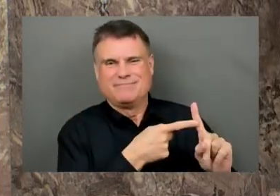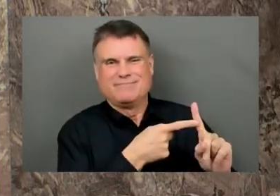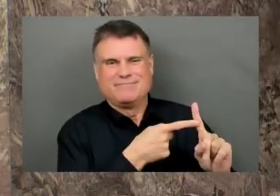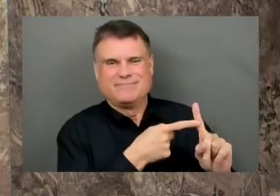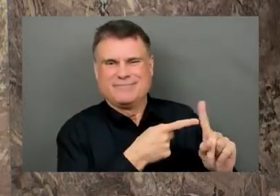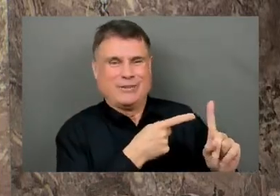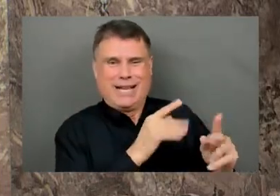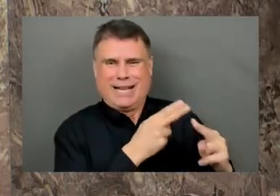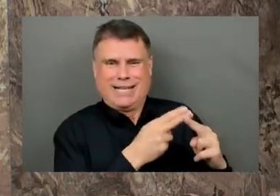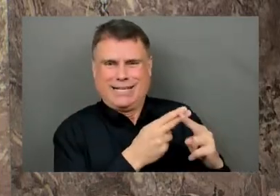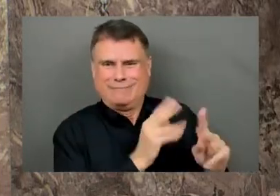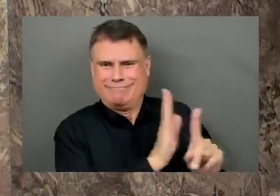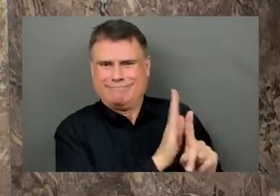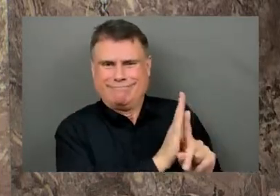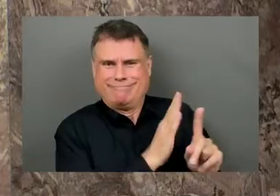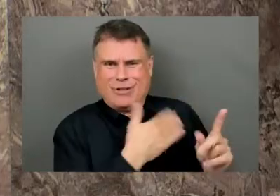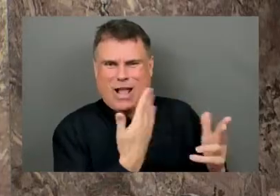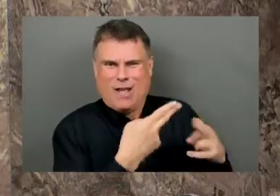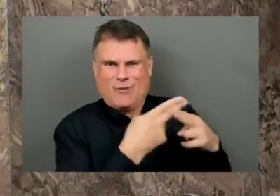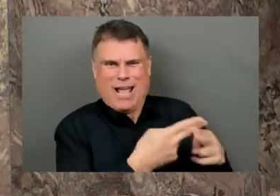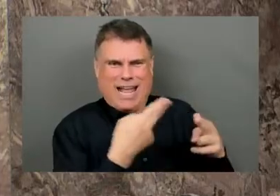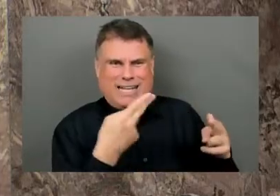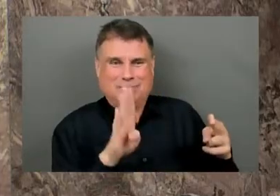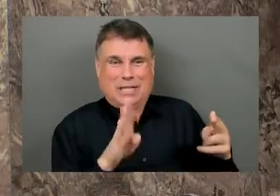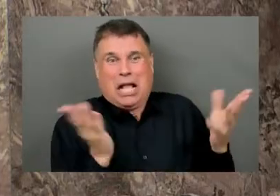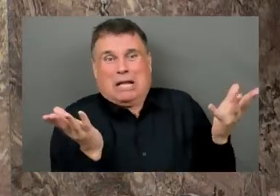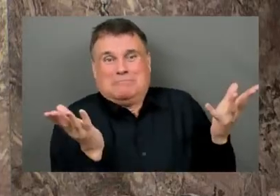welcoming Carrie. Happy birthday.